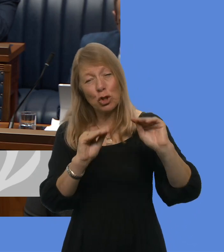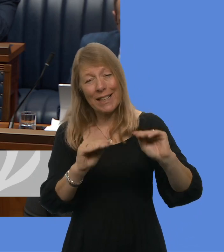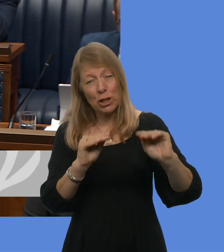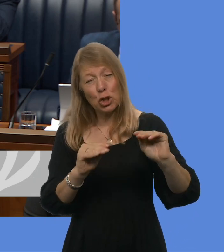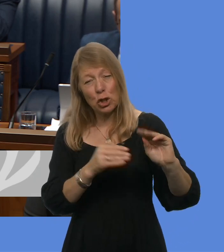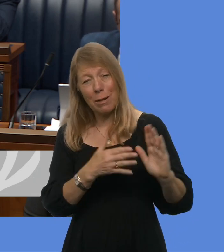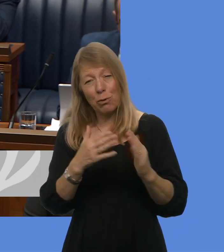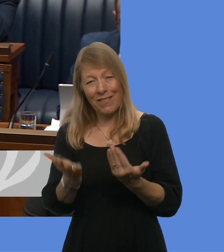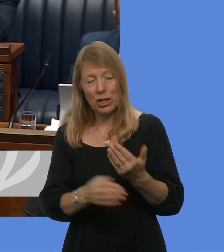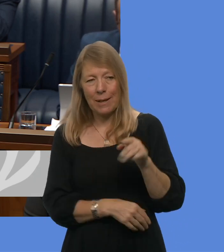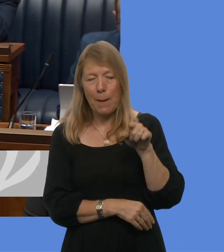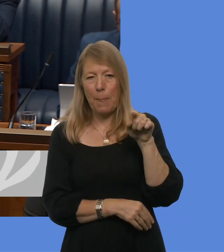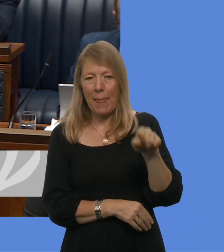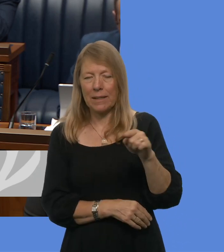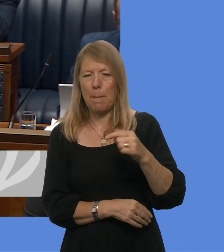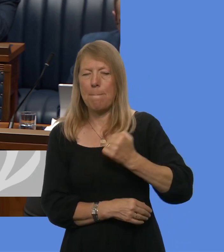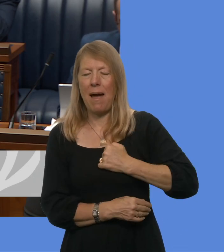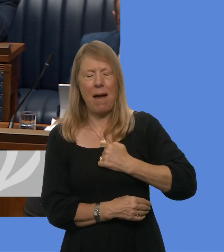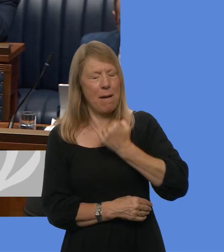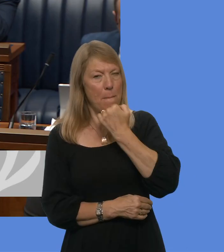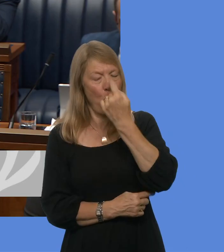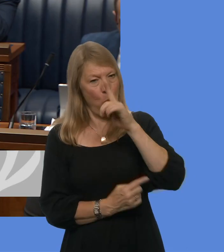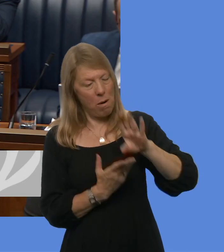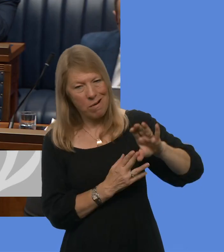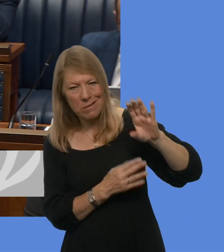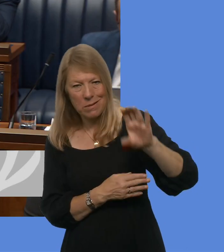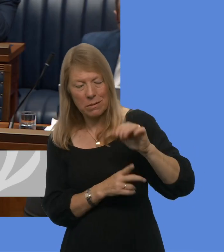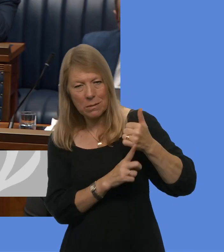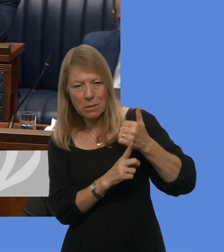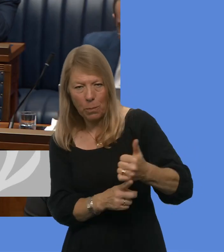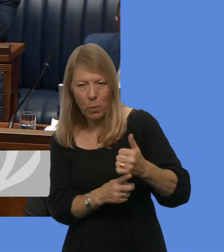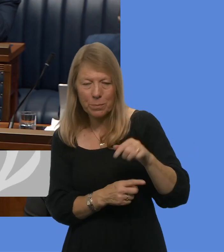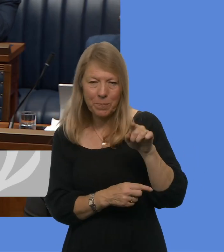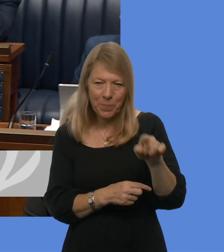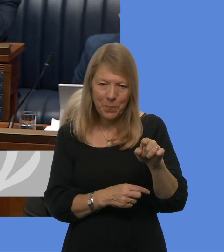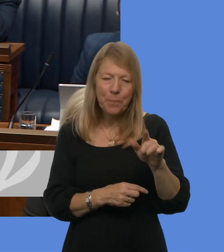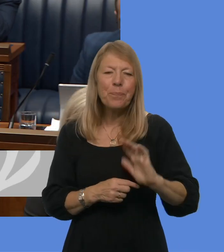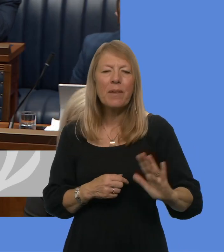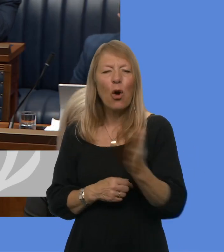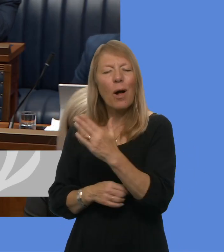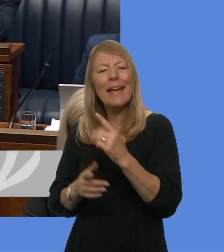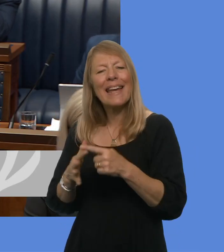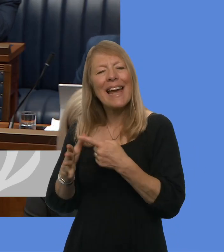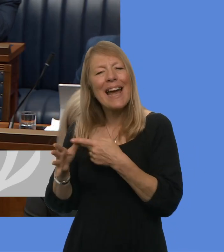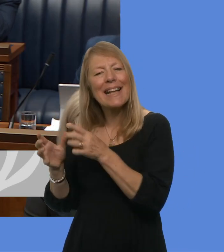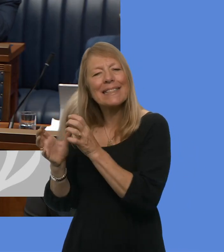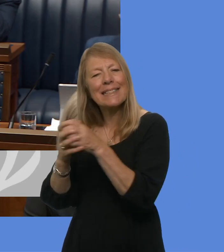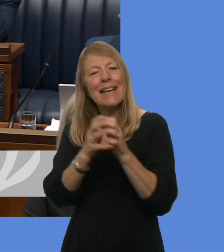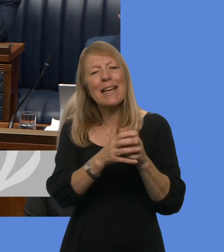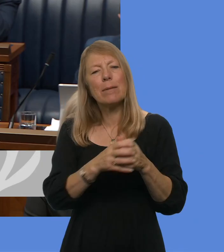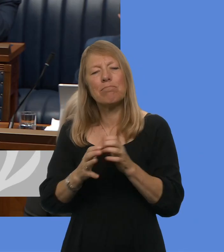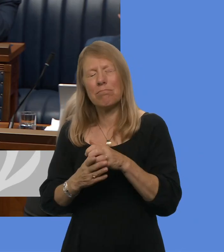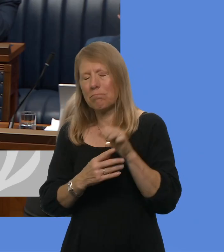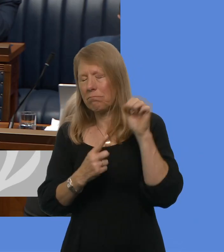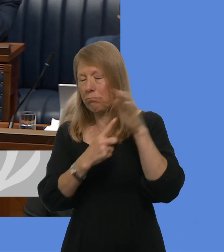is getting within my department. It is the first priority for all of the teams within EA when it comes to taking forward the